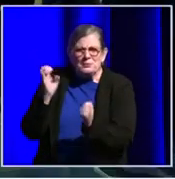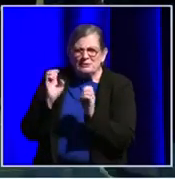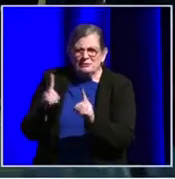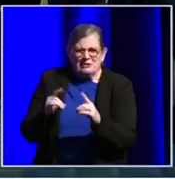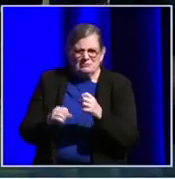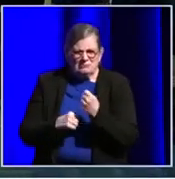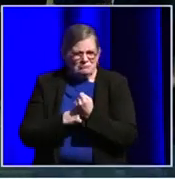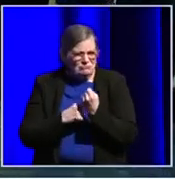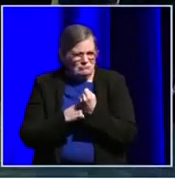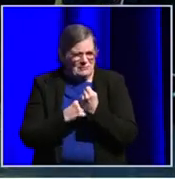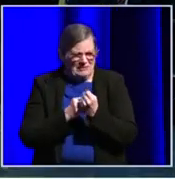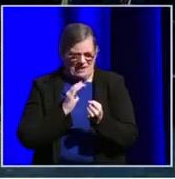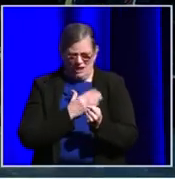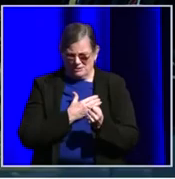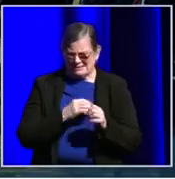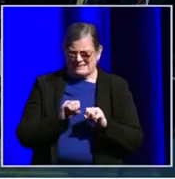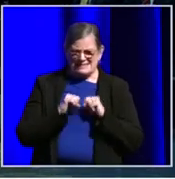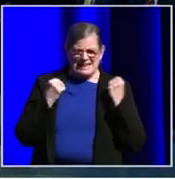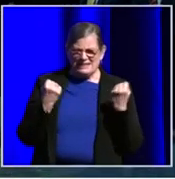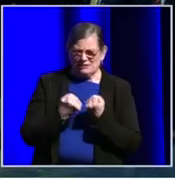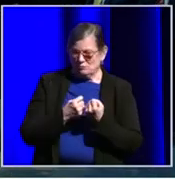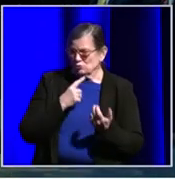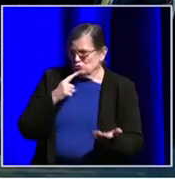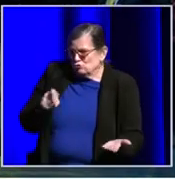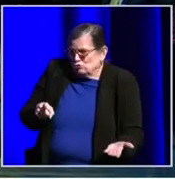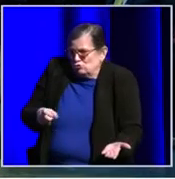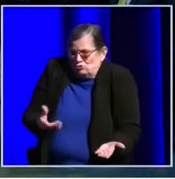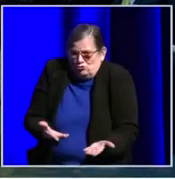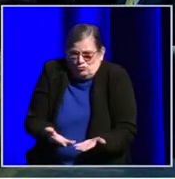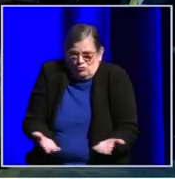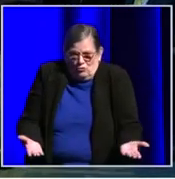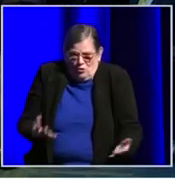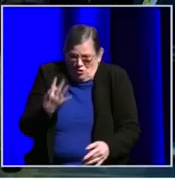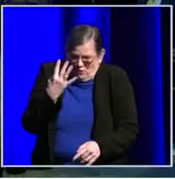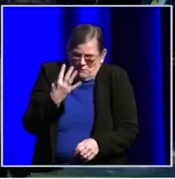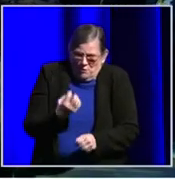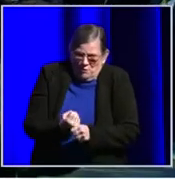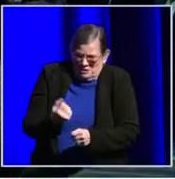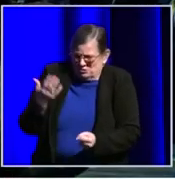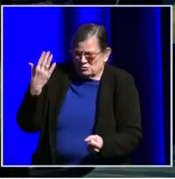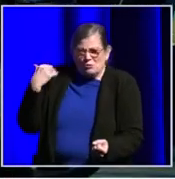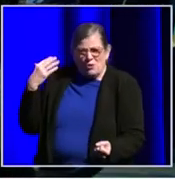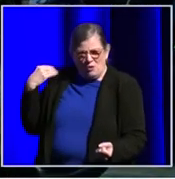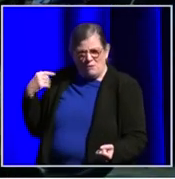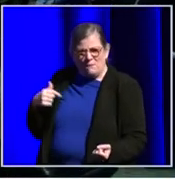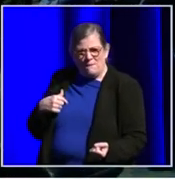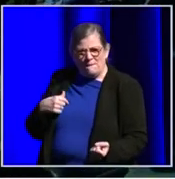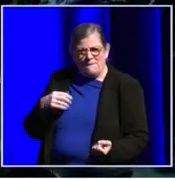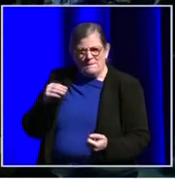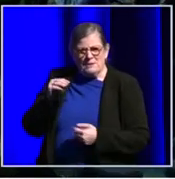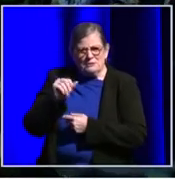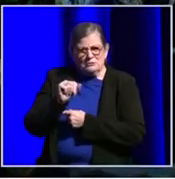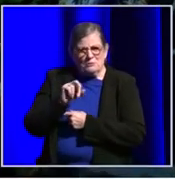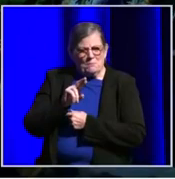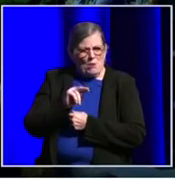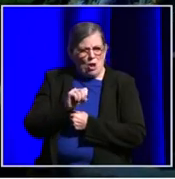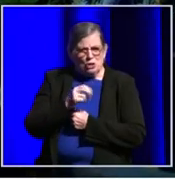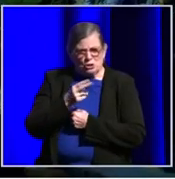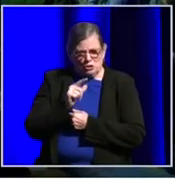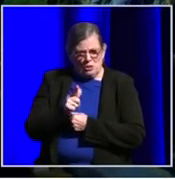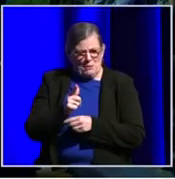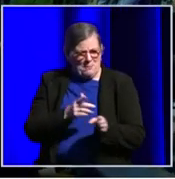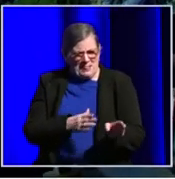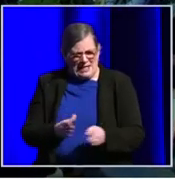or it is supposed to be. 4 years ago, I suggested the chancellor bring forth a Marshall Plan. I'm disappointed that did not